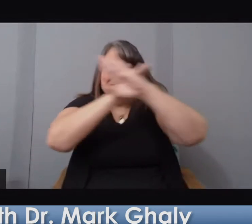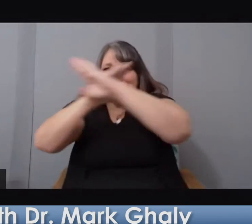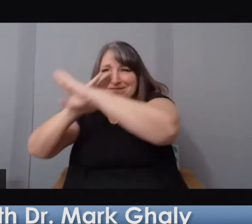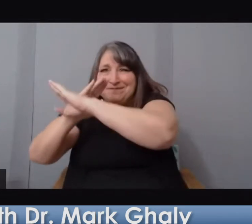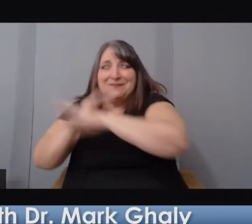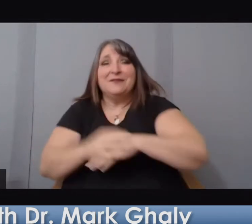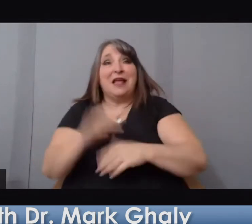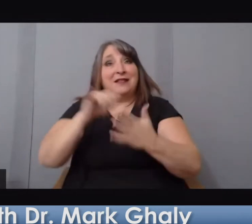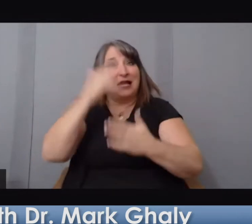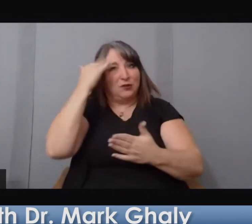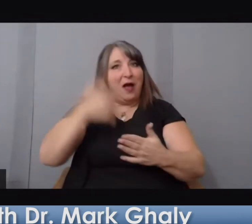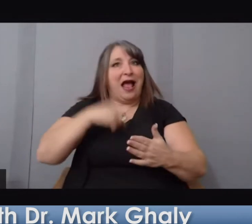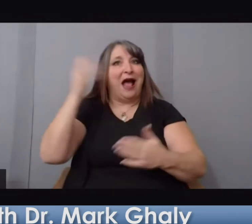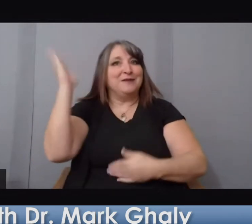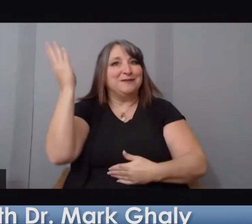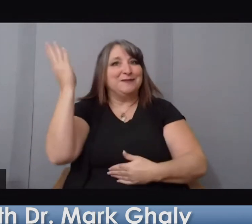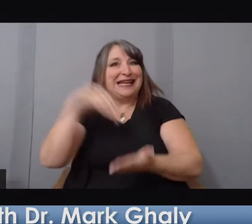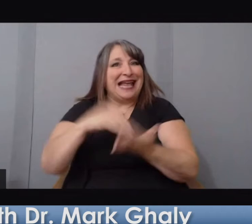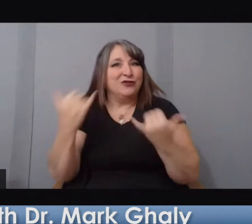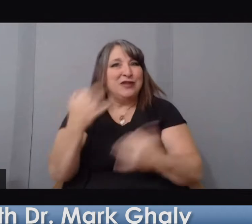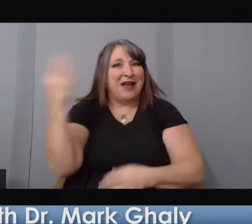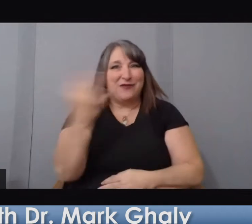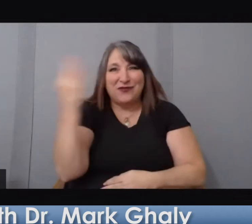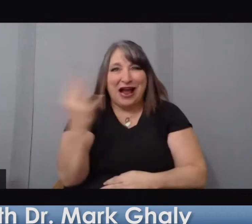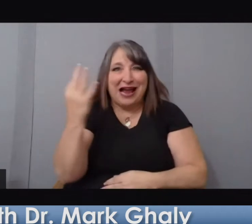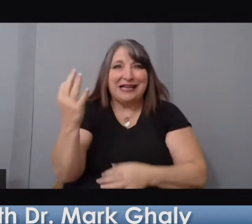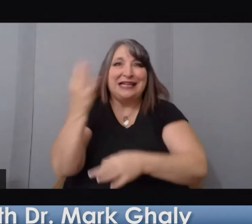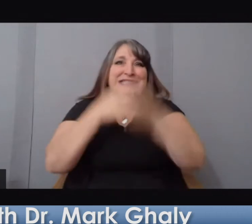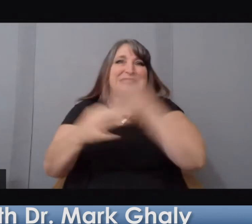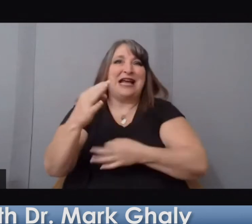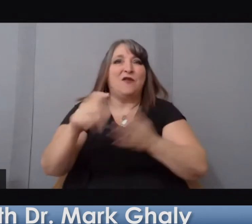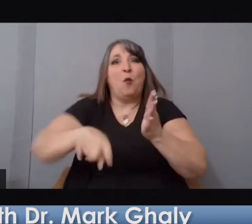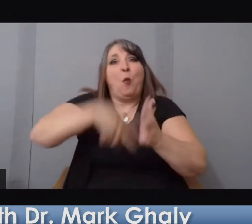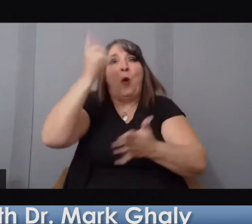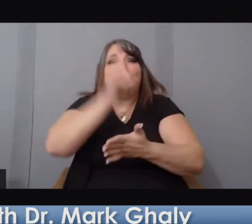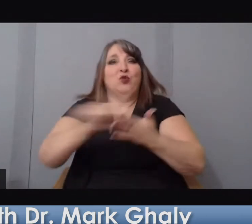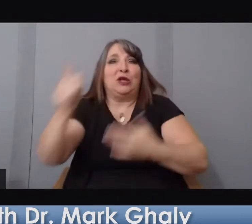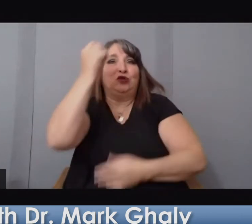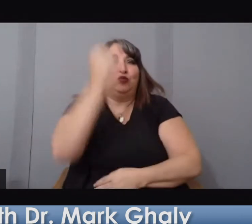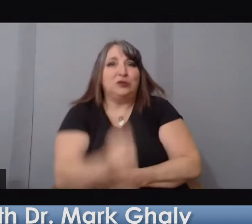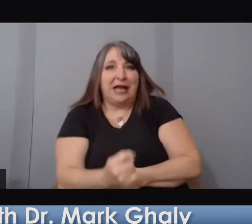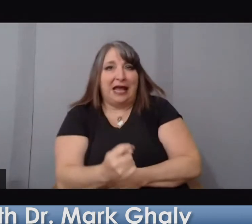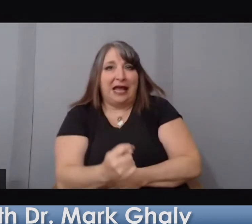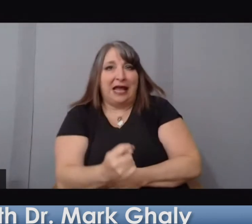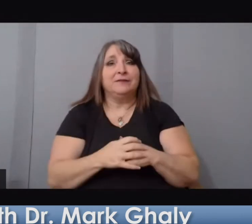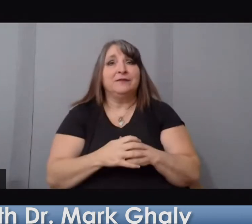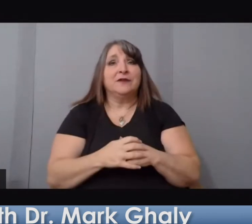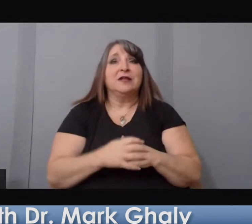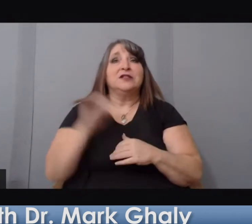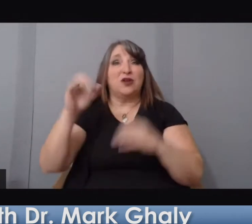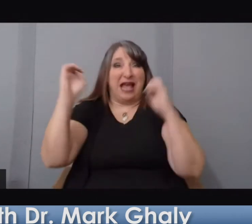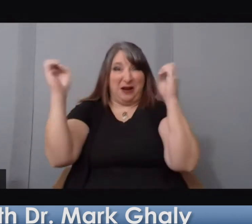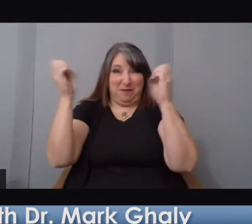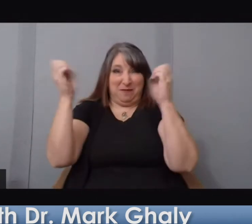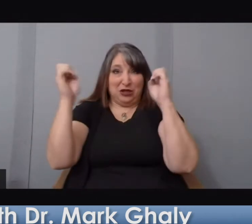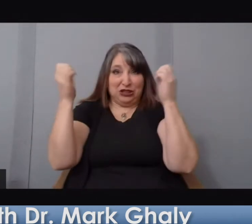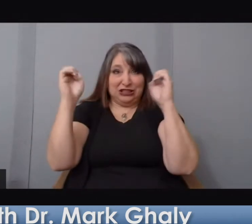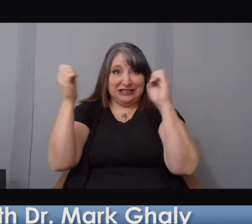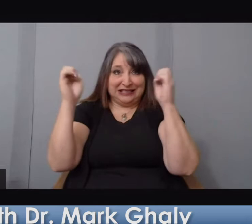Friday as opposed to the normal Tuesdays. As it relates to the emergency break, thank you for that